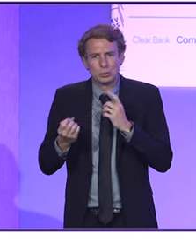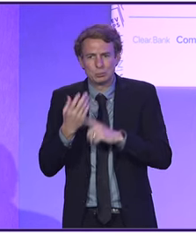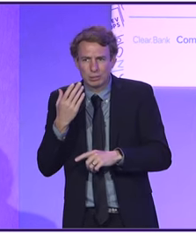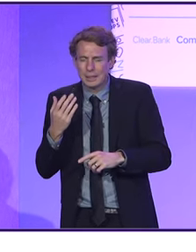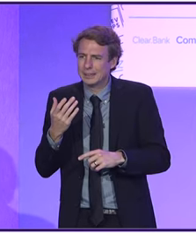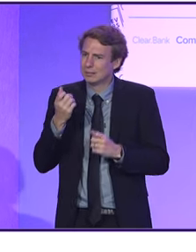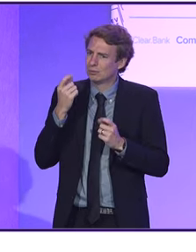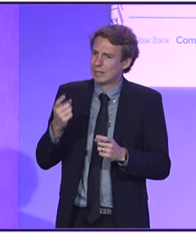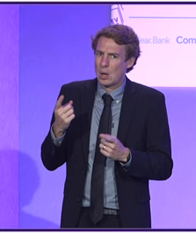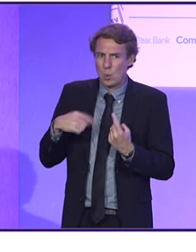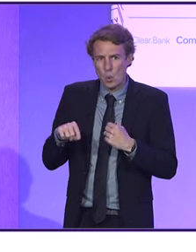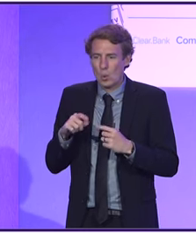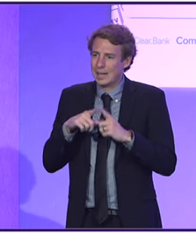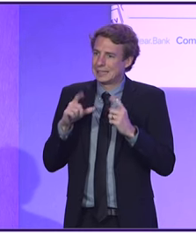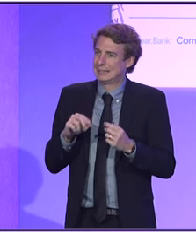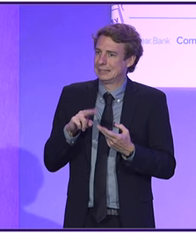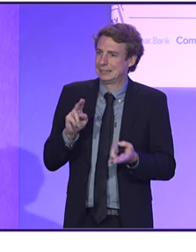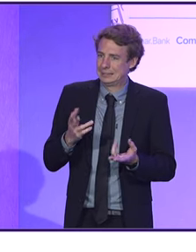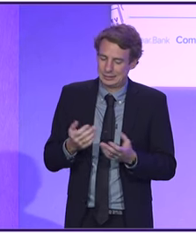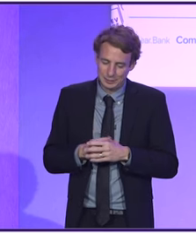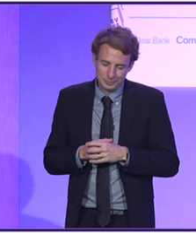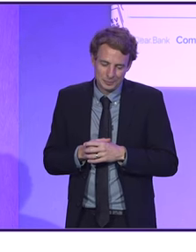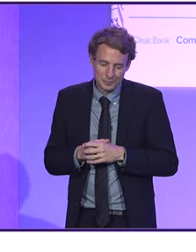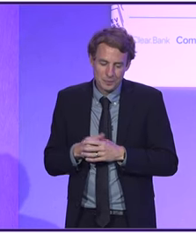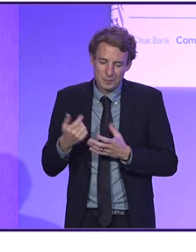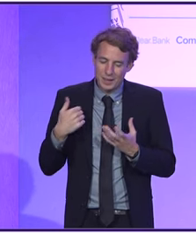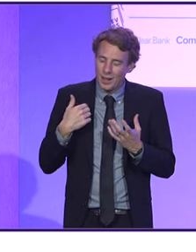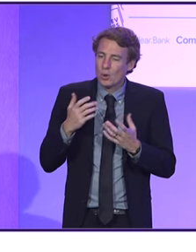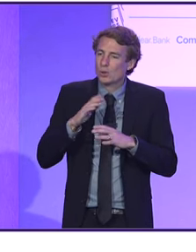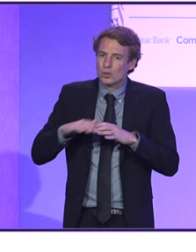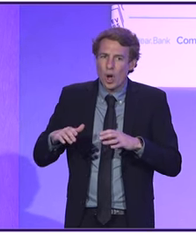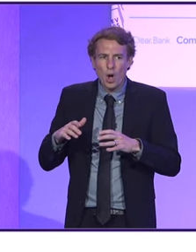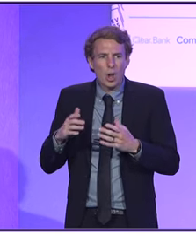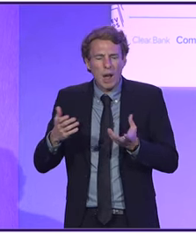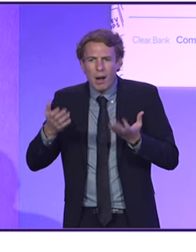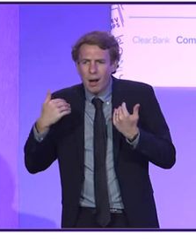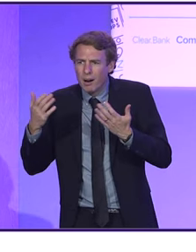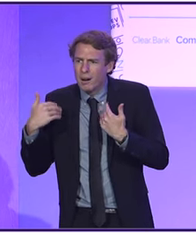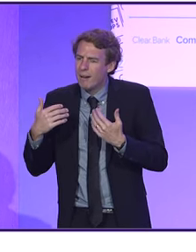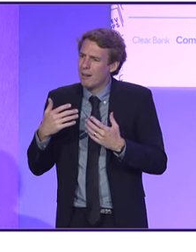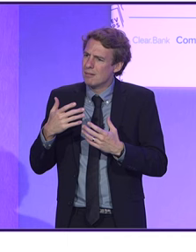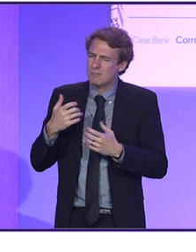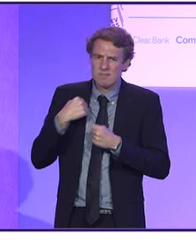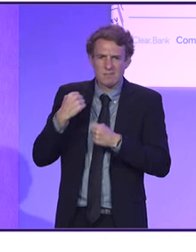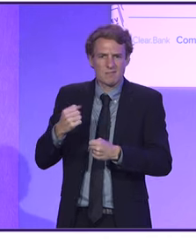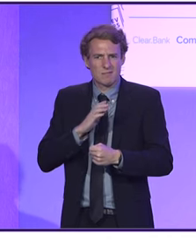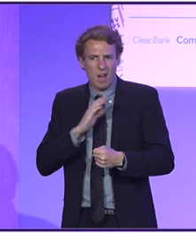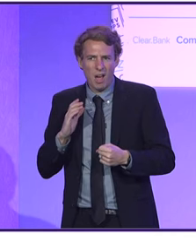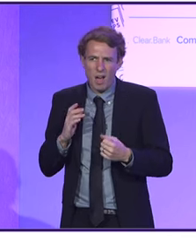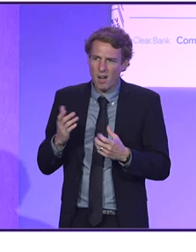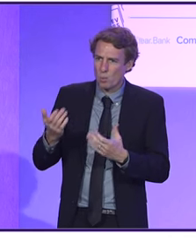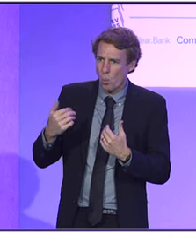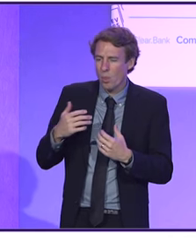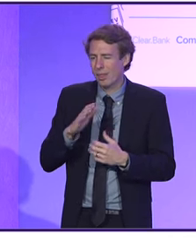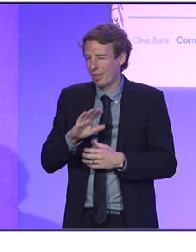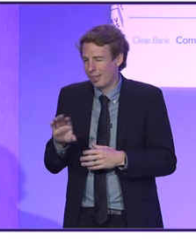suddenly a 13. So this is not like a call to arms or anything, like we're not all going to quit over a dodgy chart or something, but it's more